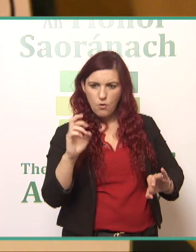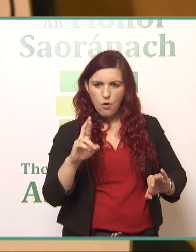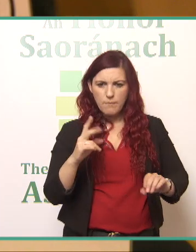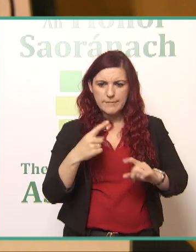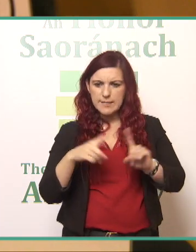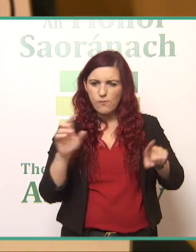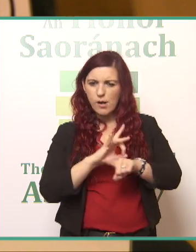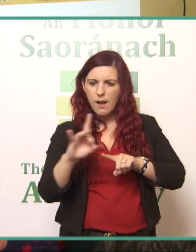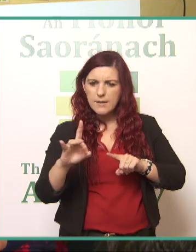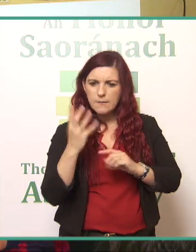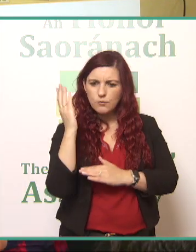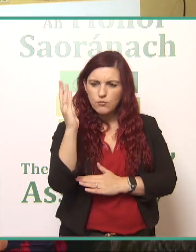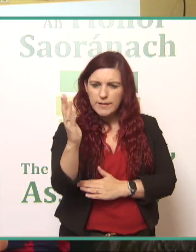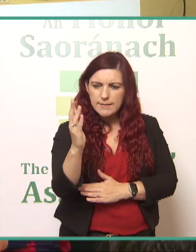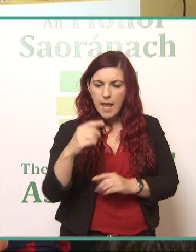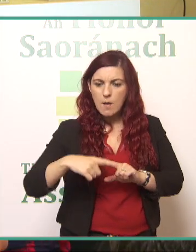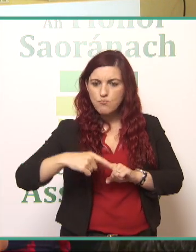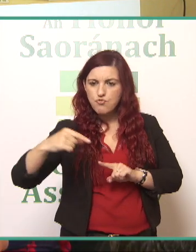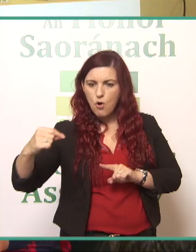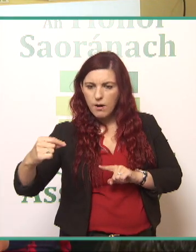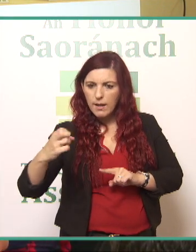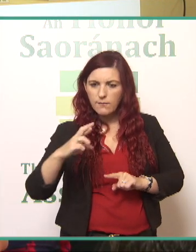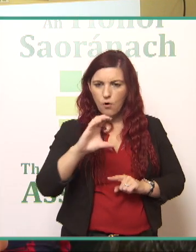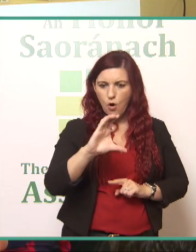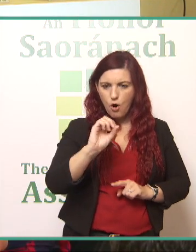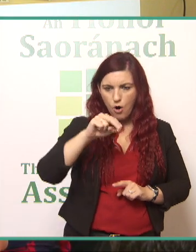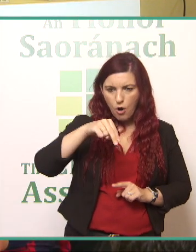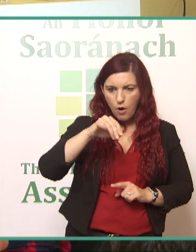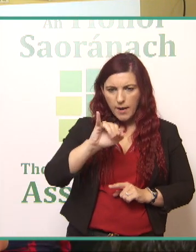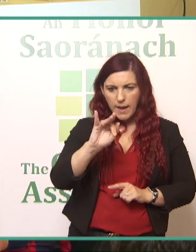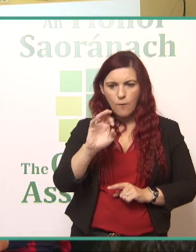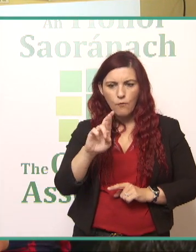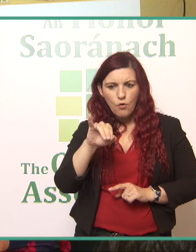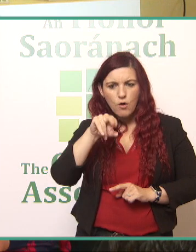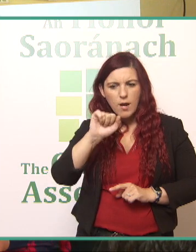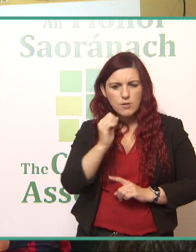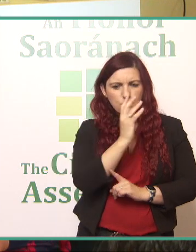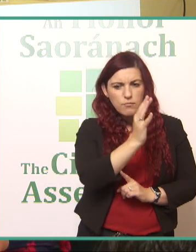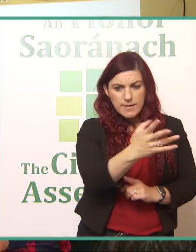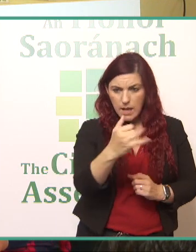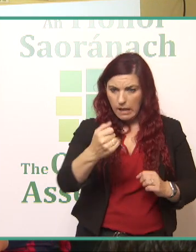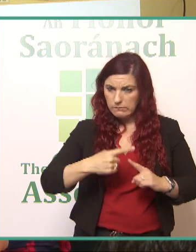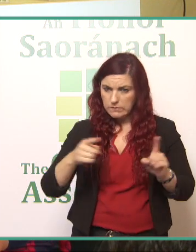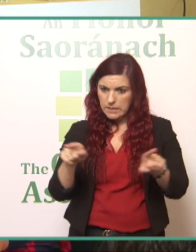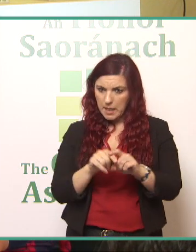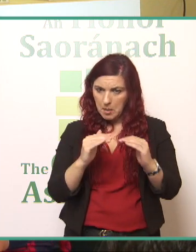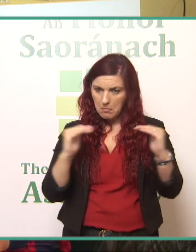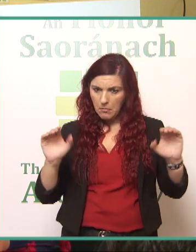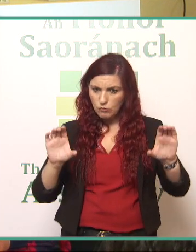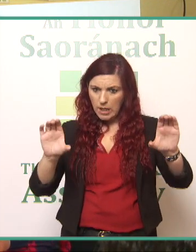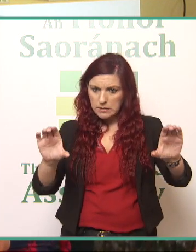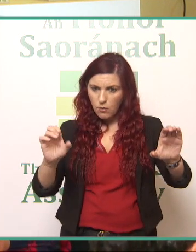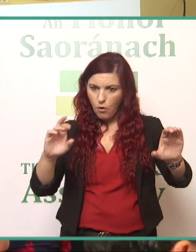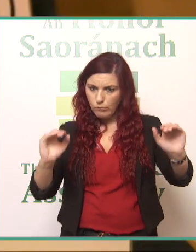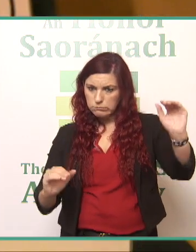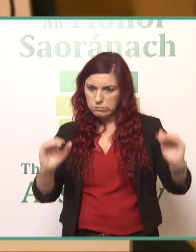coniferous as distinct from broadleaf, and because it is biodiversity loss and